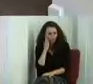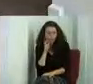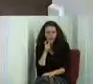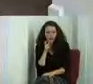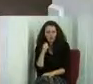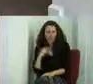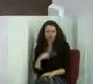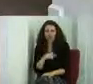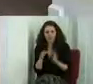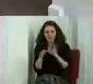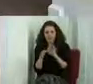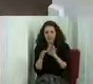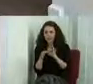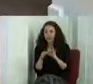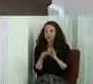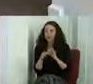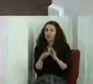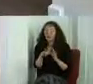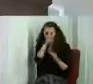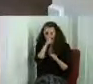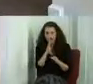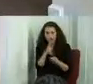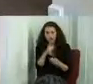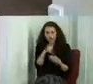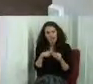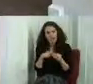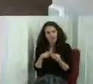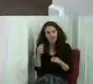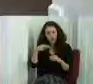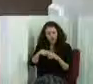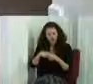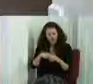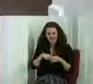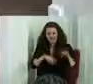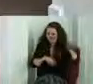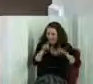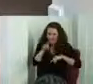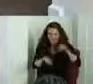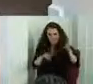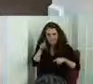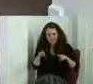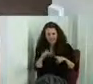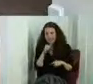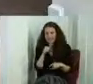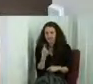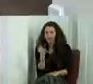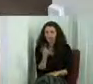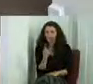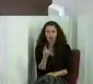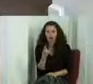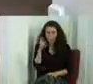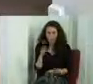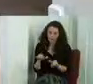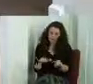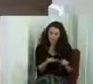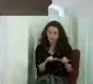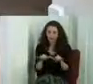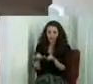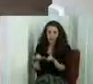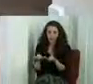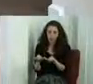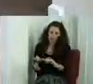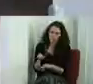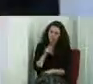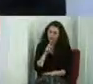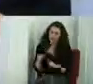of diversity and of inclusion. And the mark is beyond just that we have to be homogenous or that we all have to think the same or do the same or be